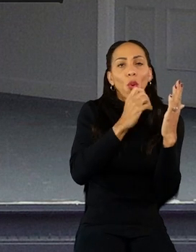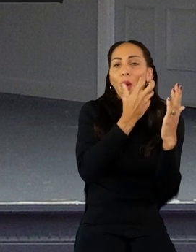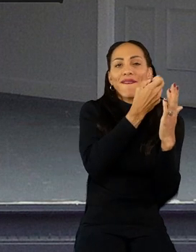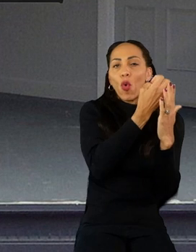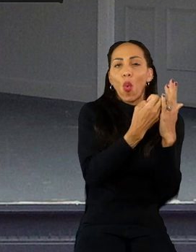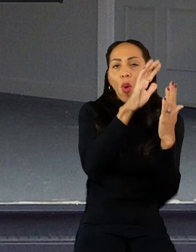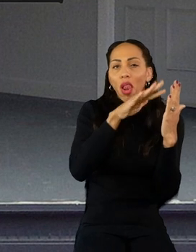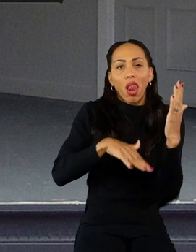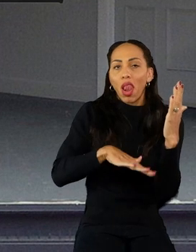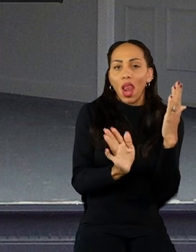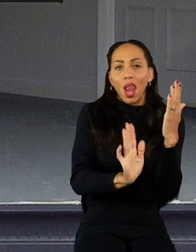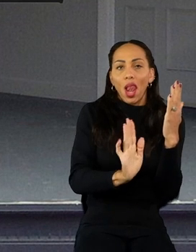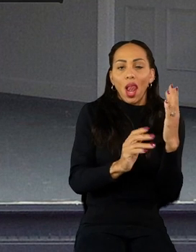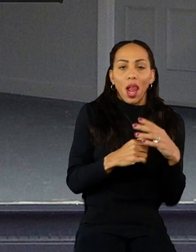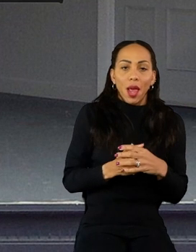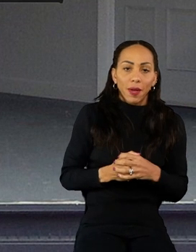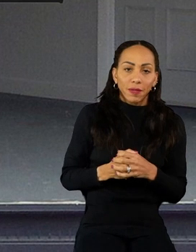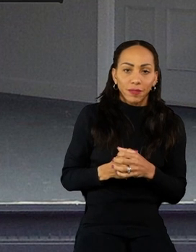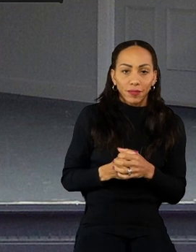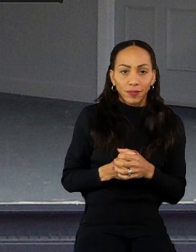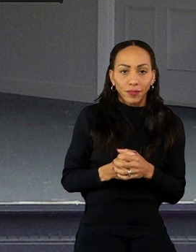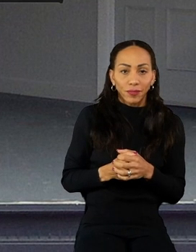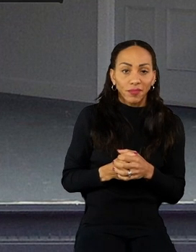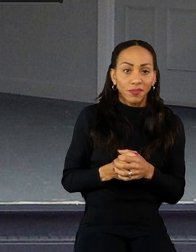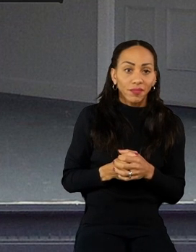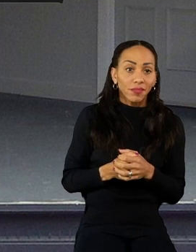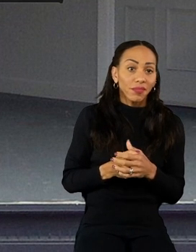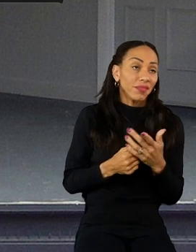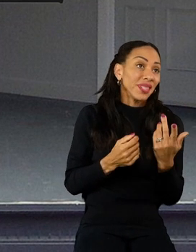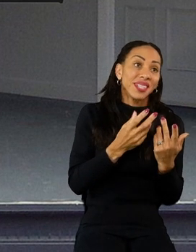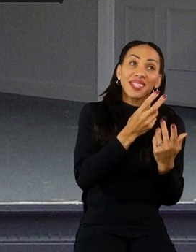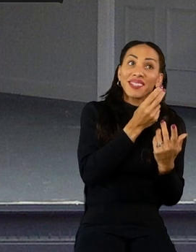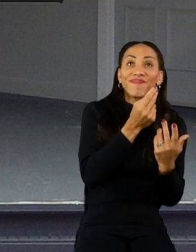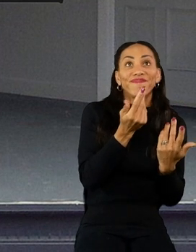skills initially, but there might be people who are familiar with kind of